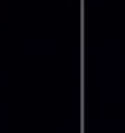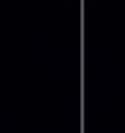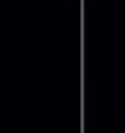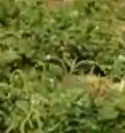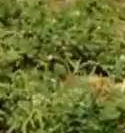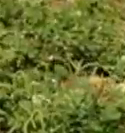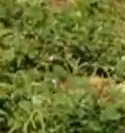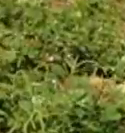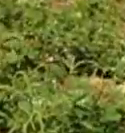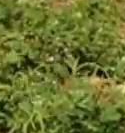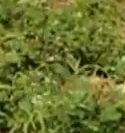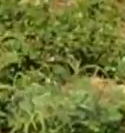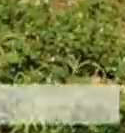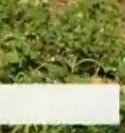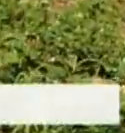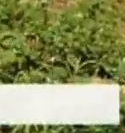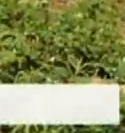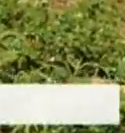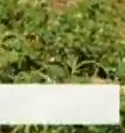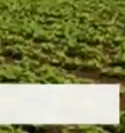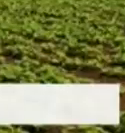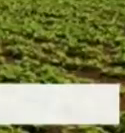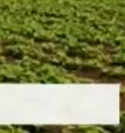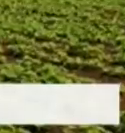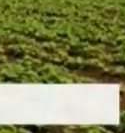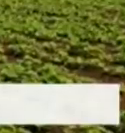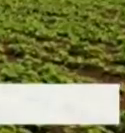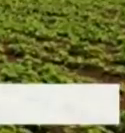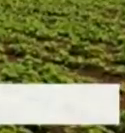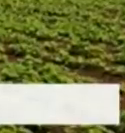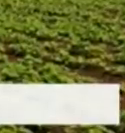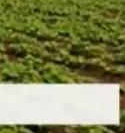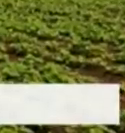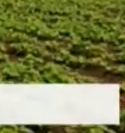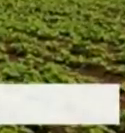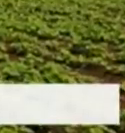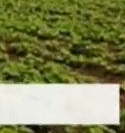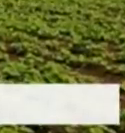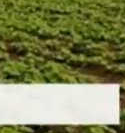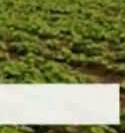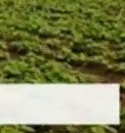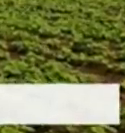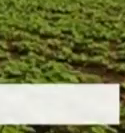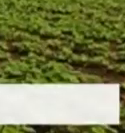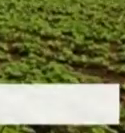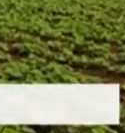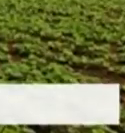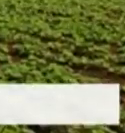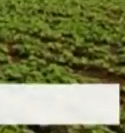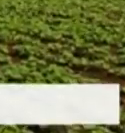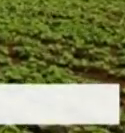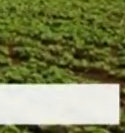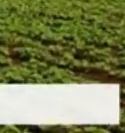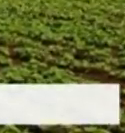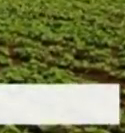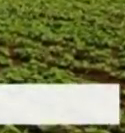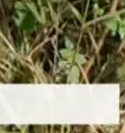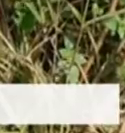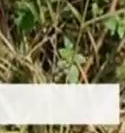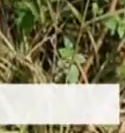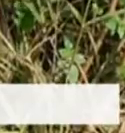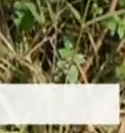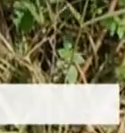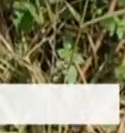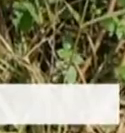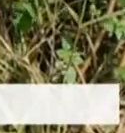Nambuli says this needs to start with the elimination of wasteful patterns of food consumption. He adds this will require a transition